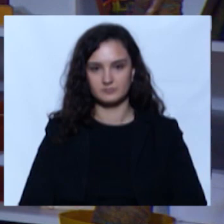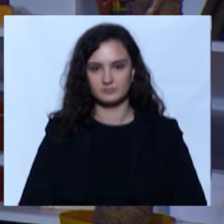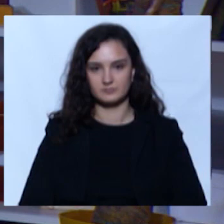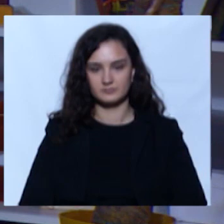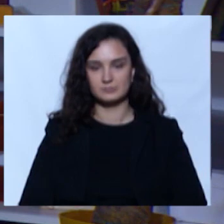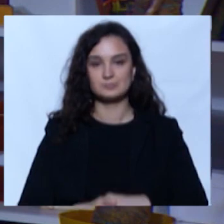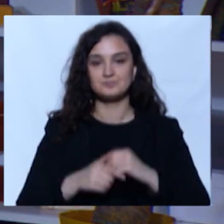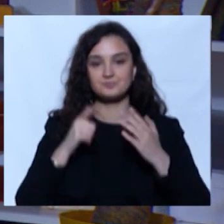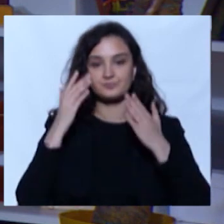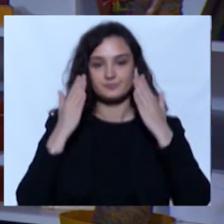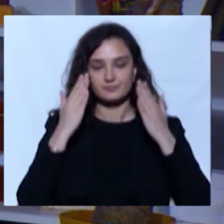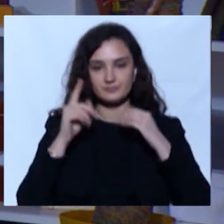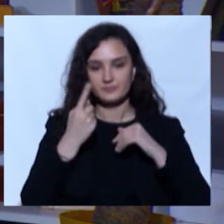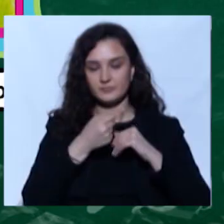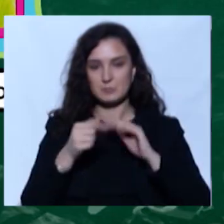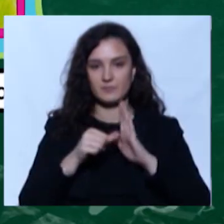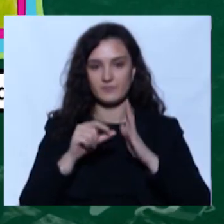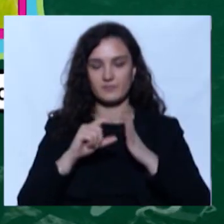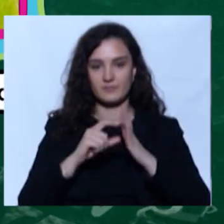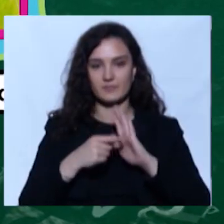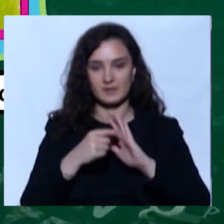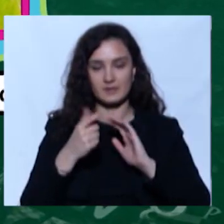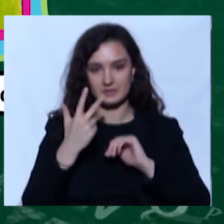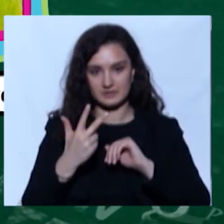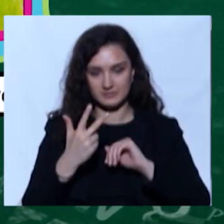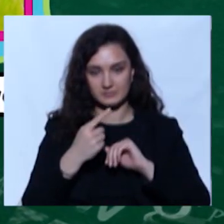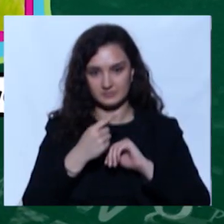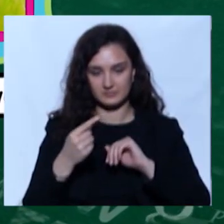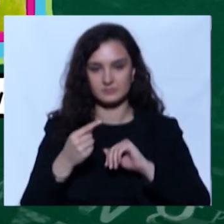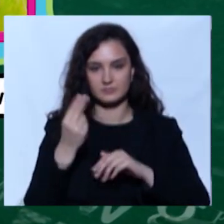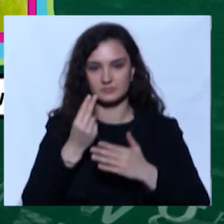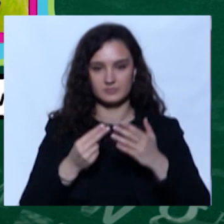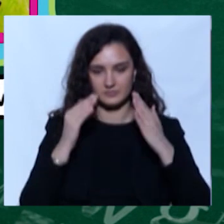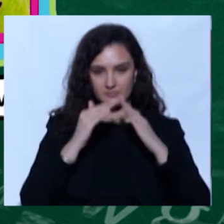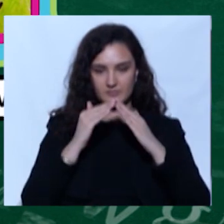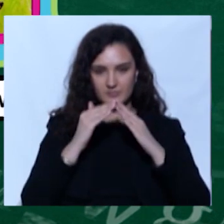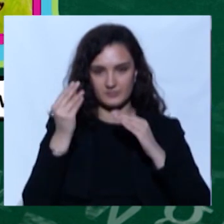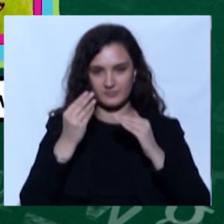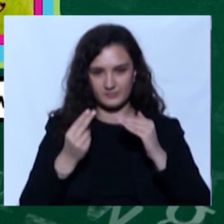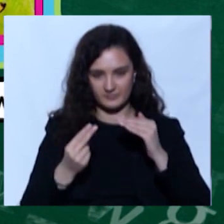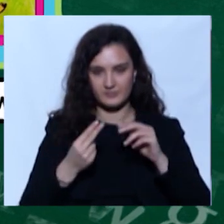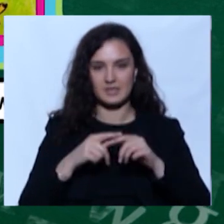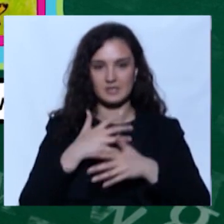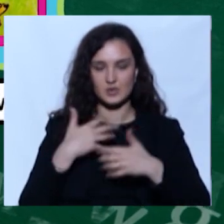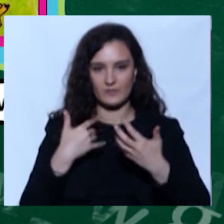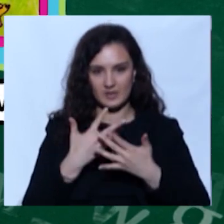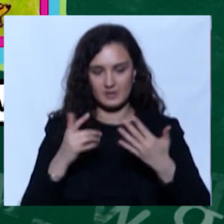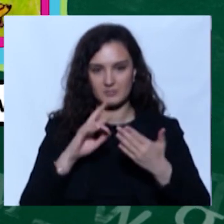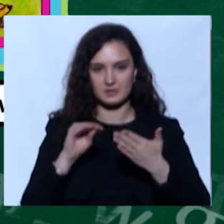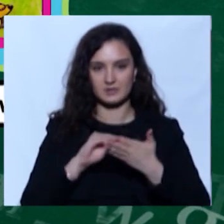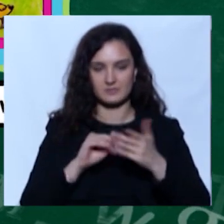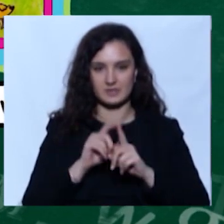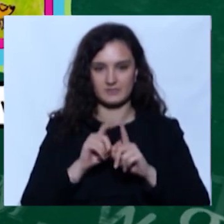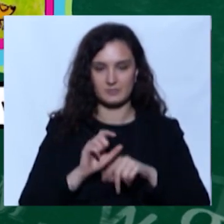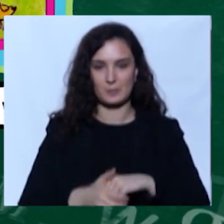fun activity for grades 1 through 3 is to draw a farm. Draw the farm animals and write the